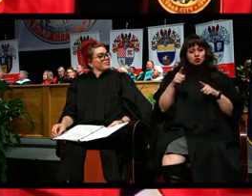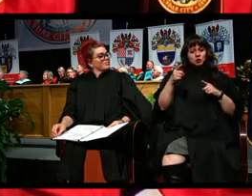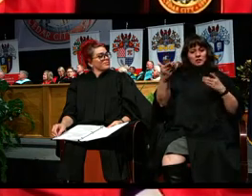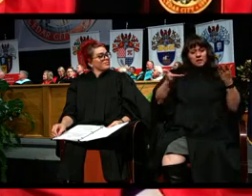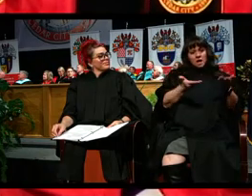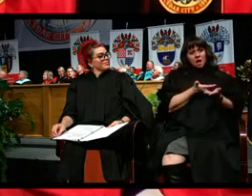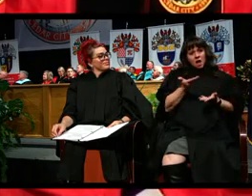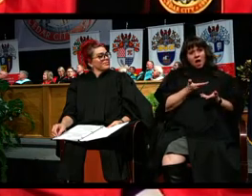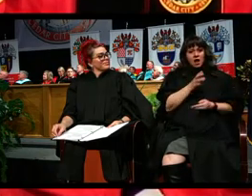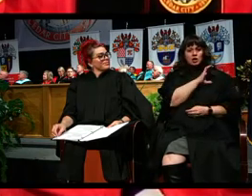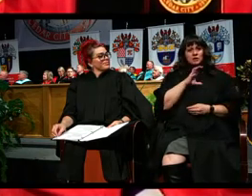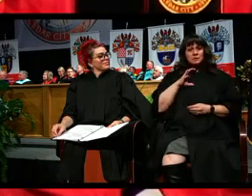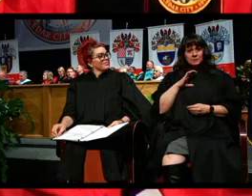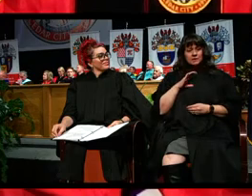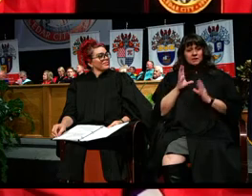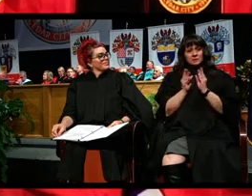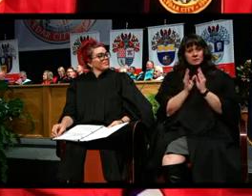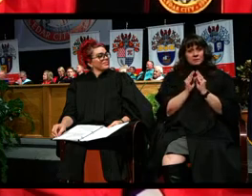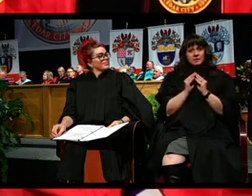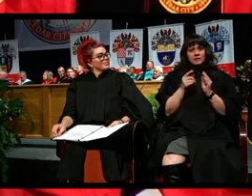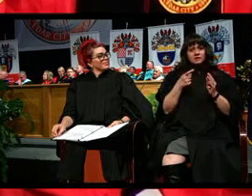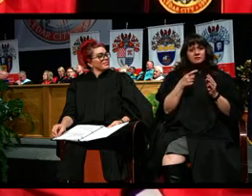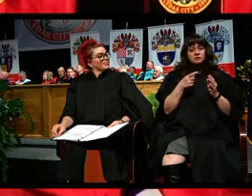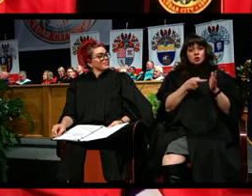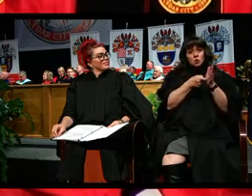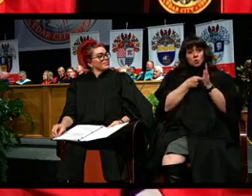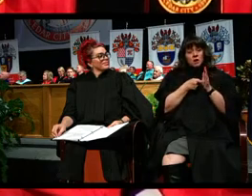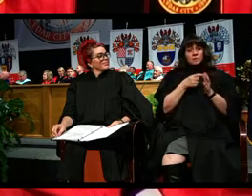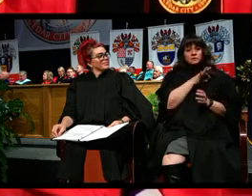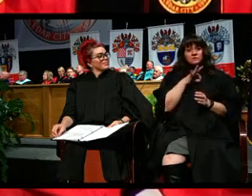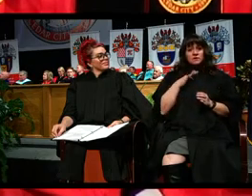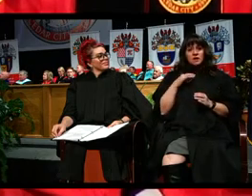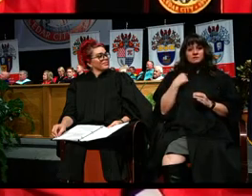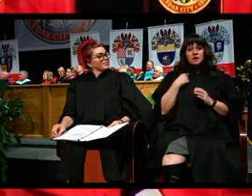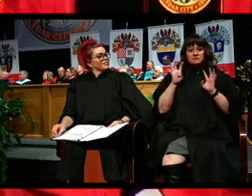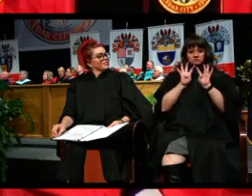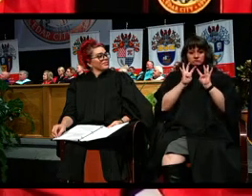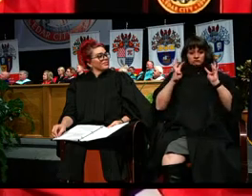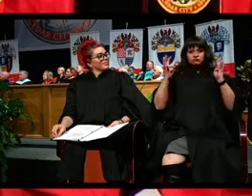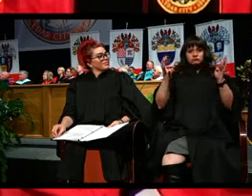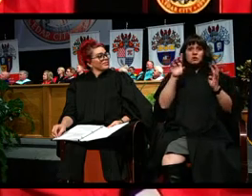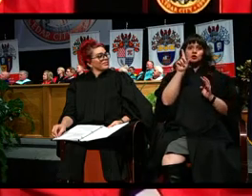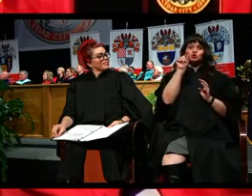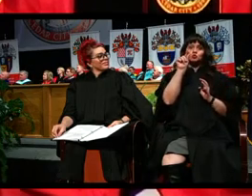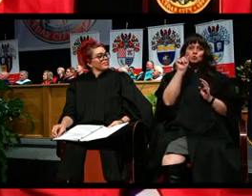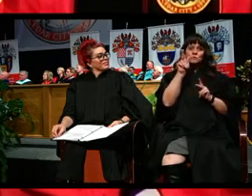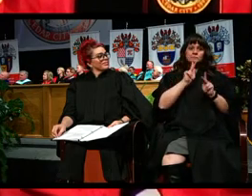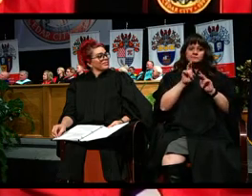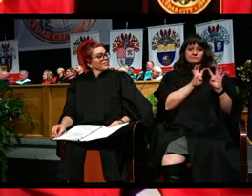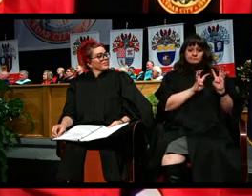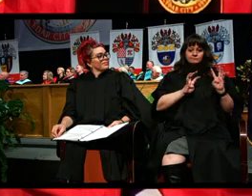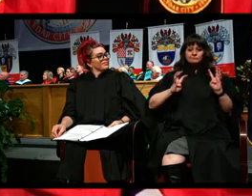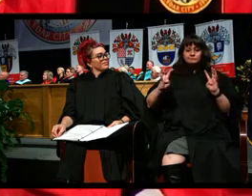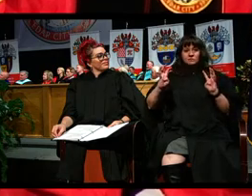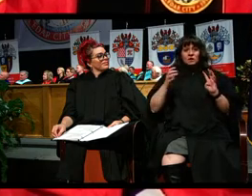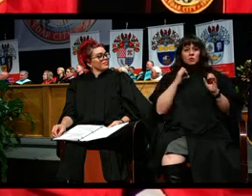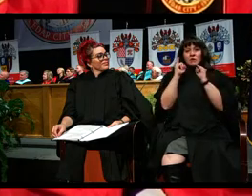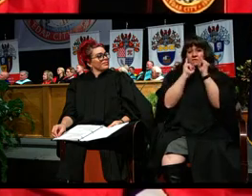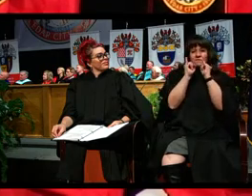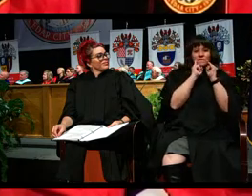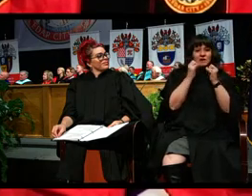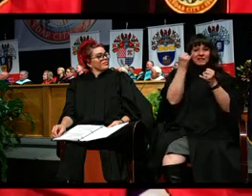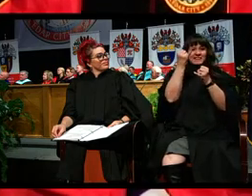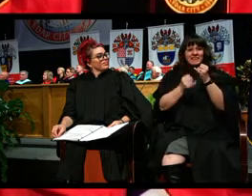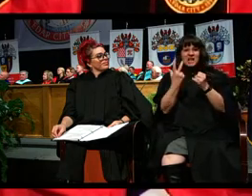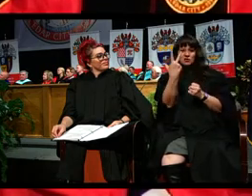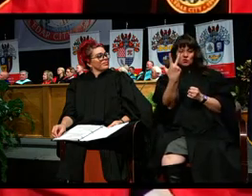to represent faculty, I was surrounded by a cohort of 20 of my faculty, and we were interviewing the final three candidates.